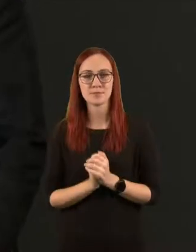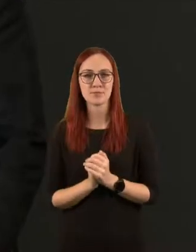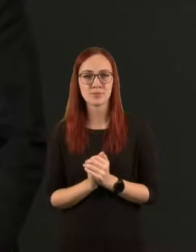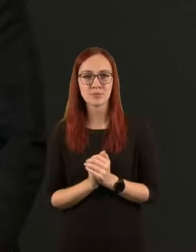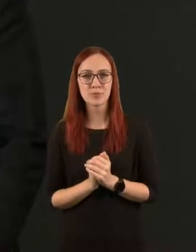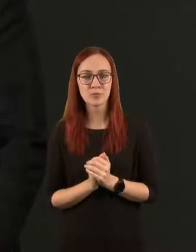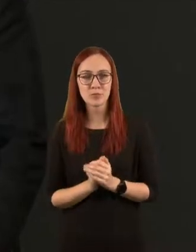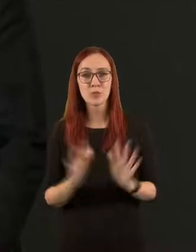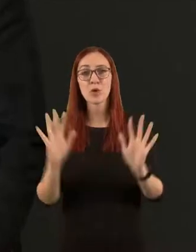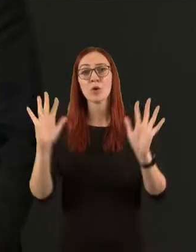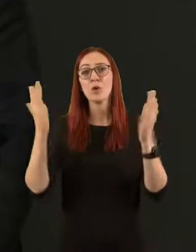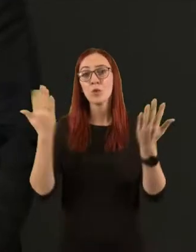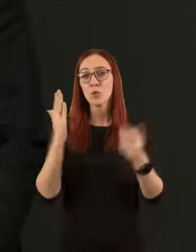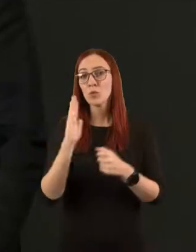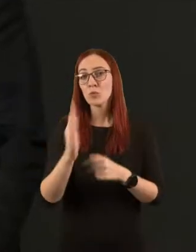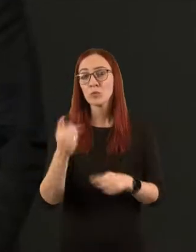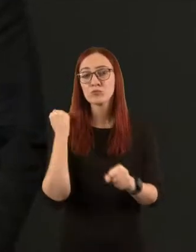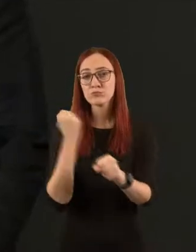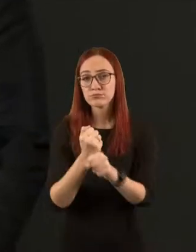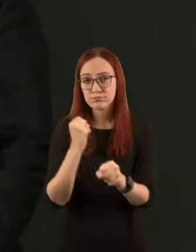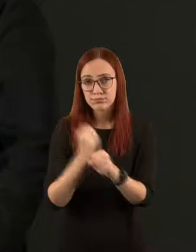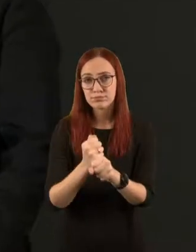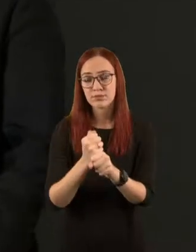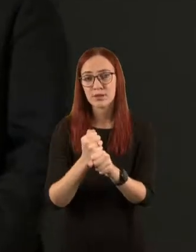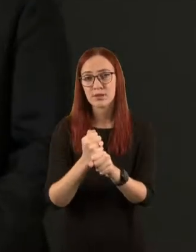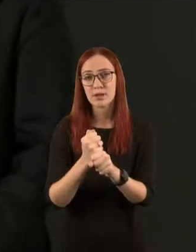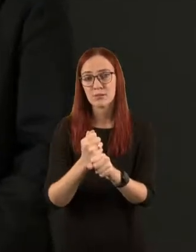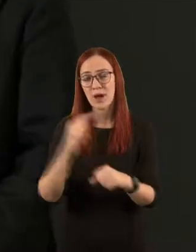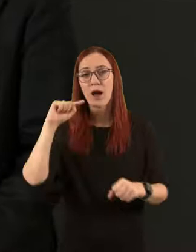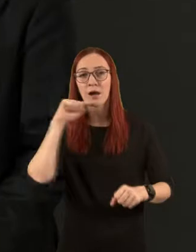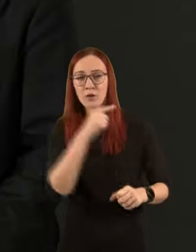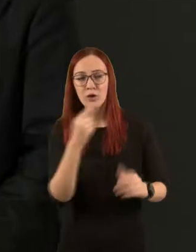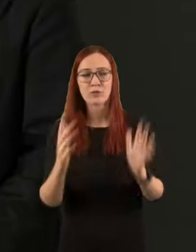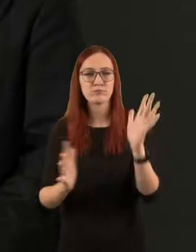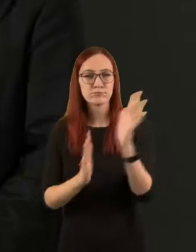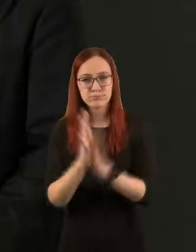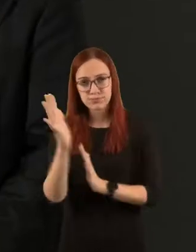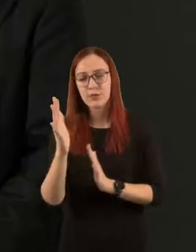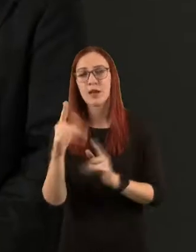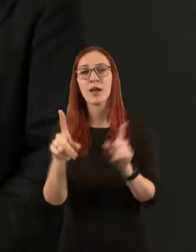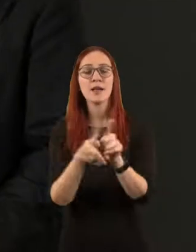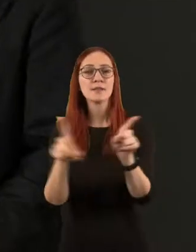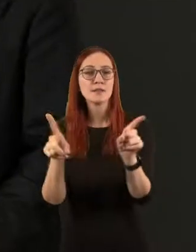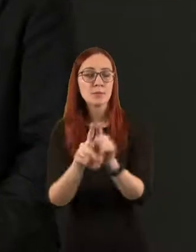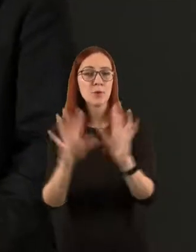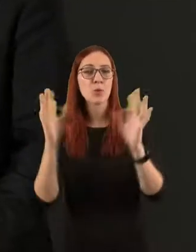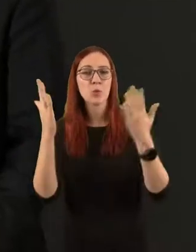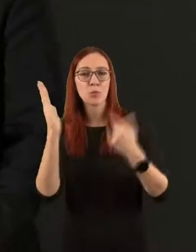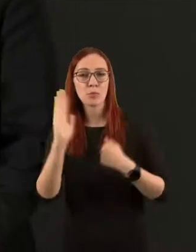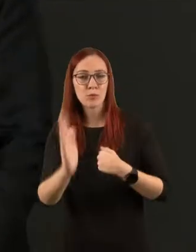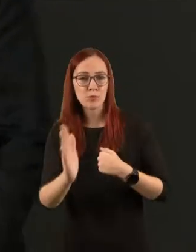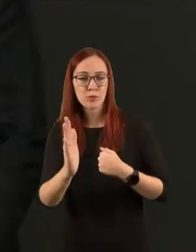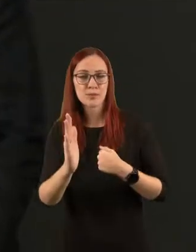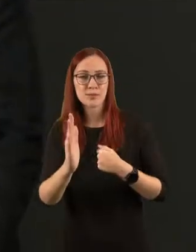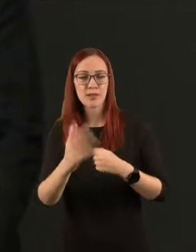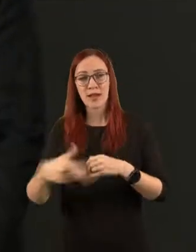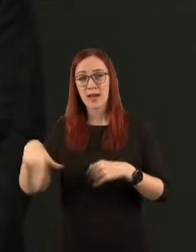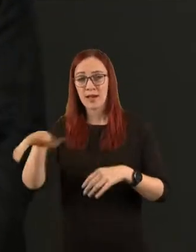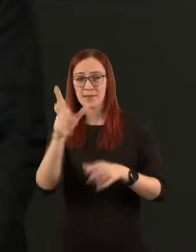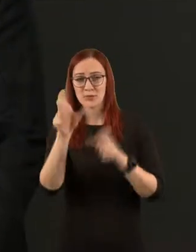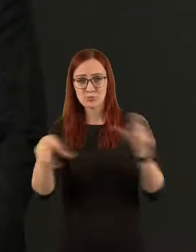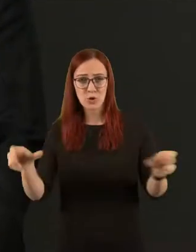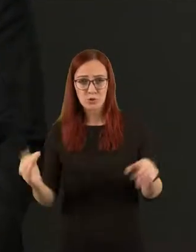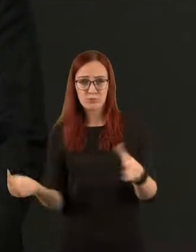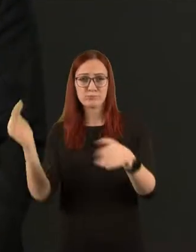in Lithuania. First, when it comes to sustainable mobility. The transport sector is